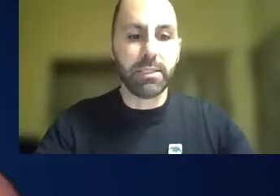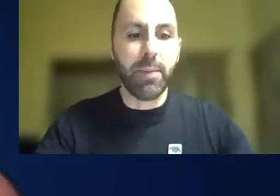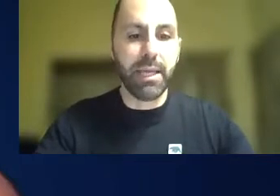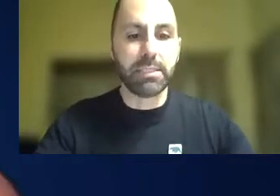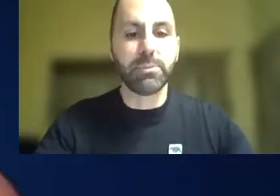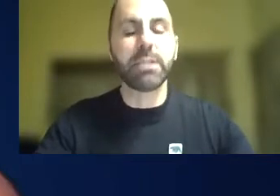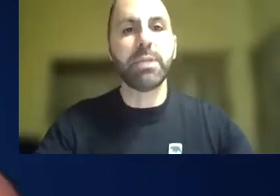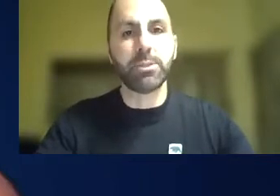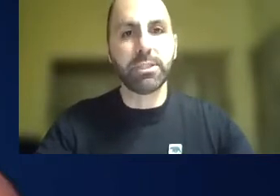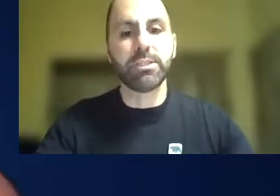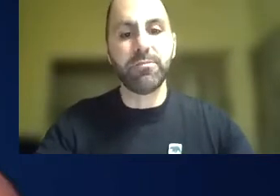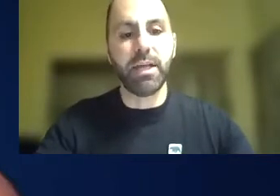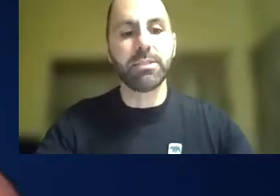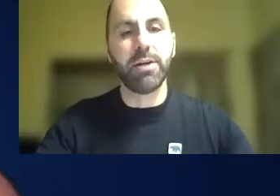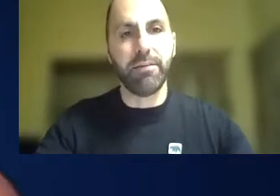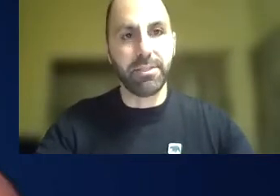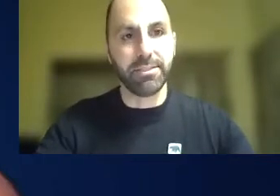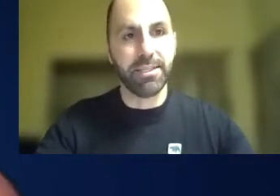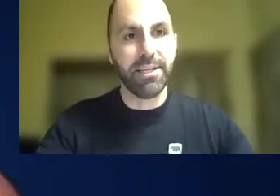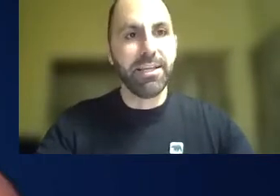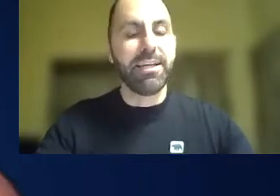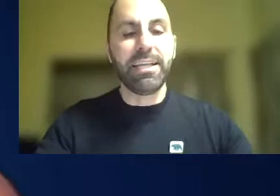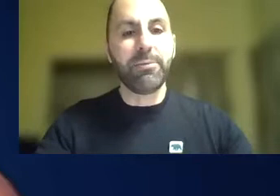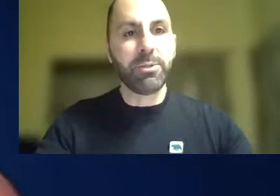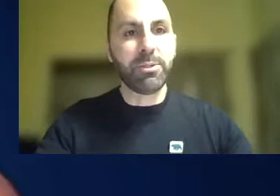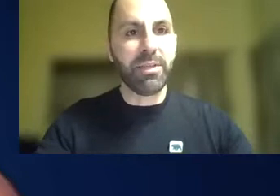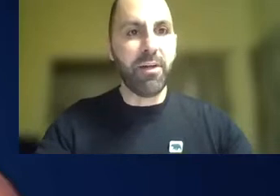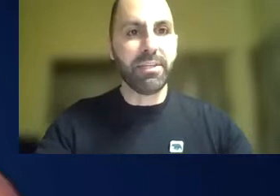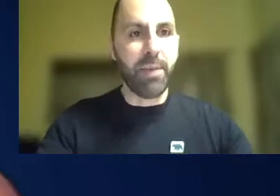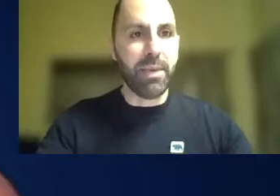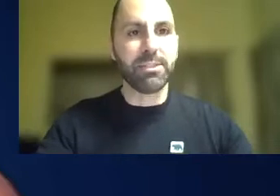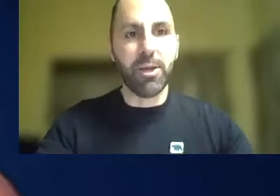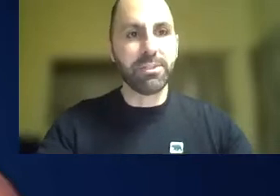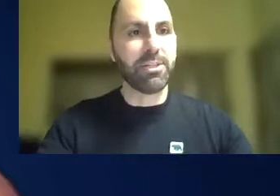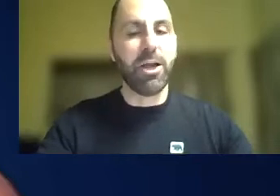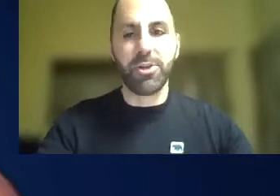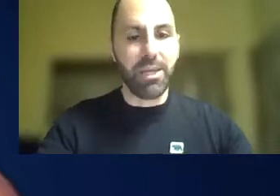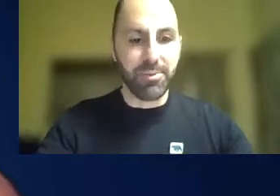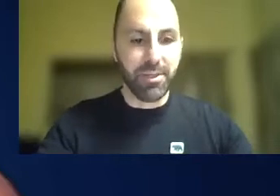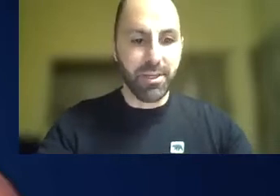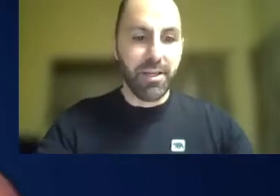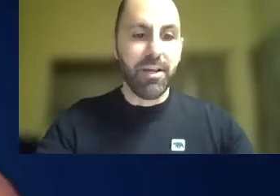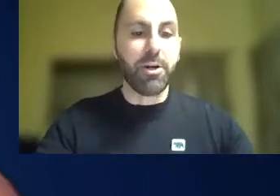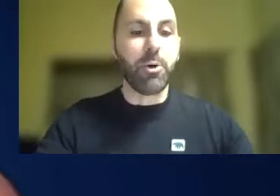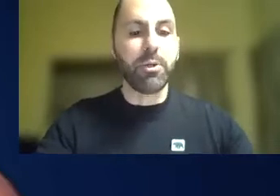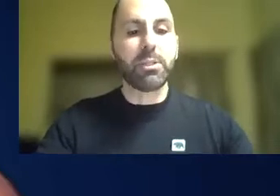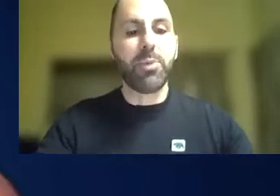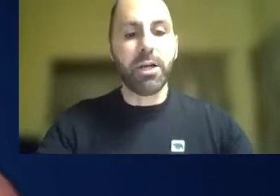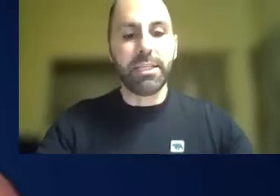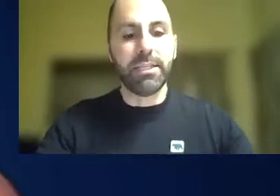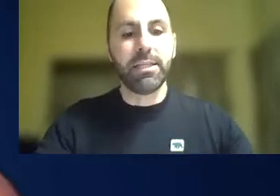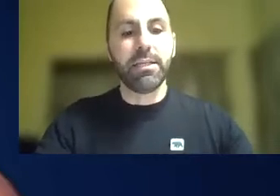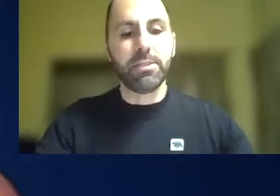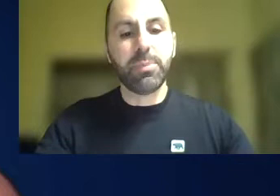Democrats win campaigns, we need resources to fund our efforts. Anyone who's been involved in campaigns knows they're not cheap. Our goal